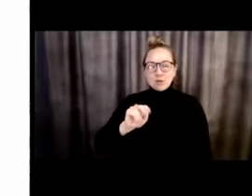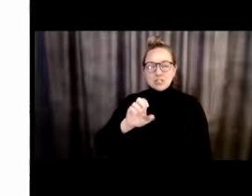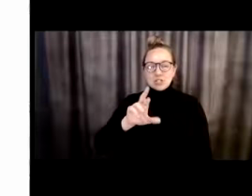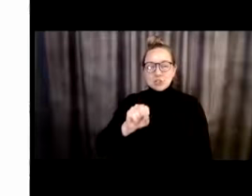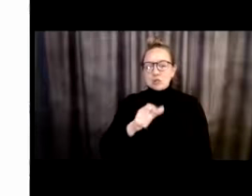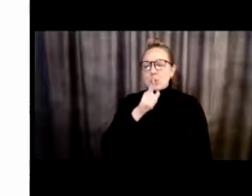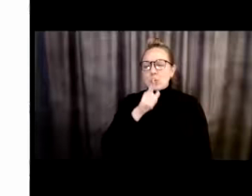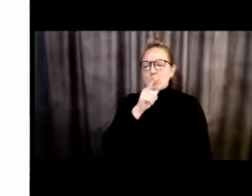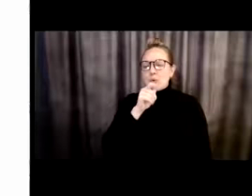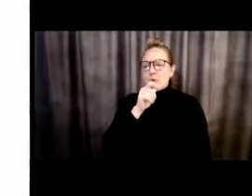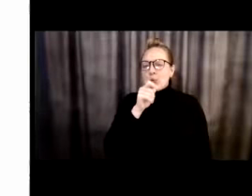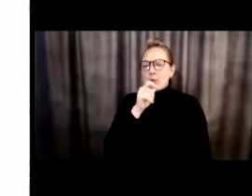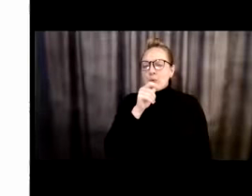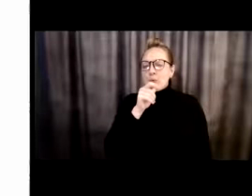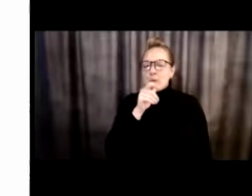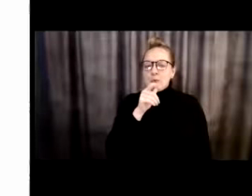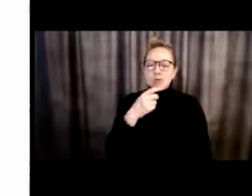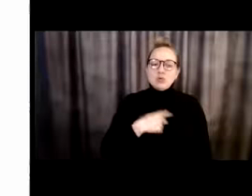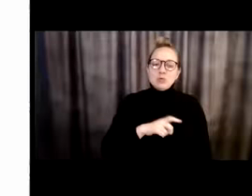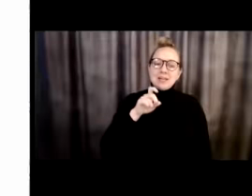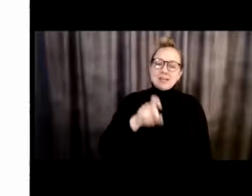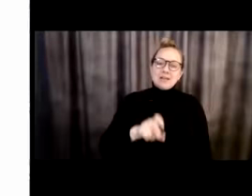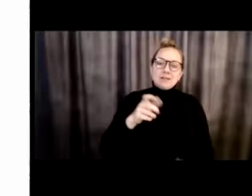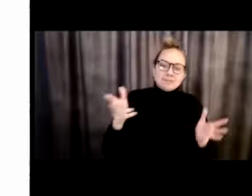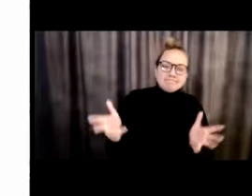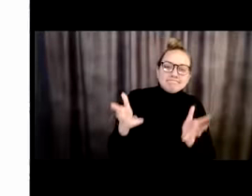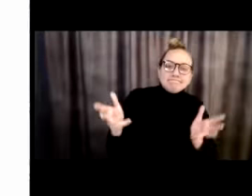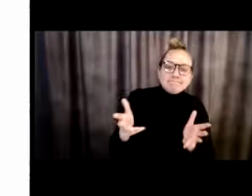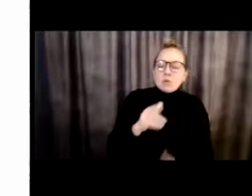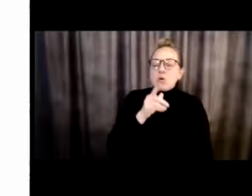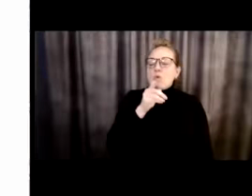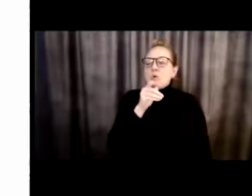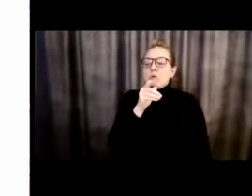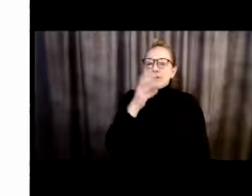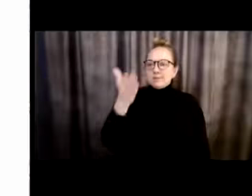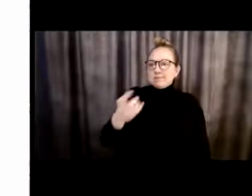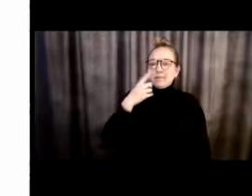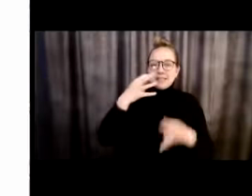Who are the decision makers when it comes to playful learning? And you could be really specific.